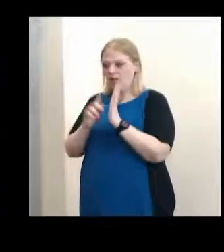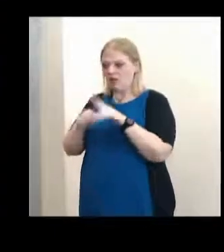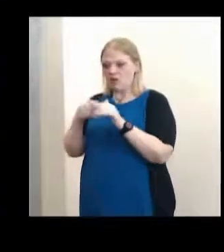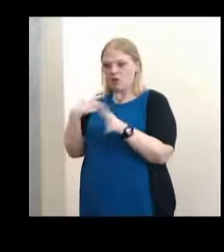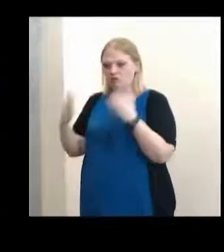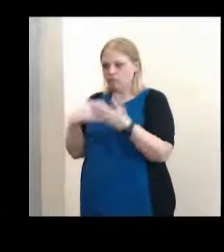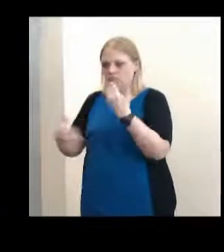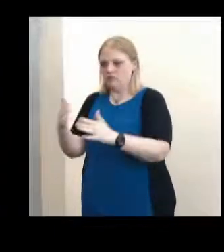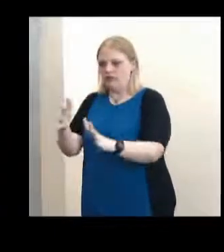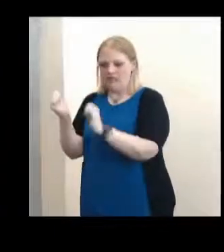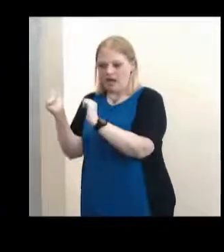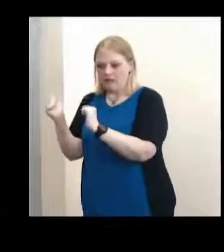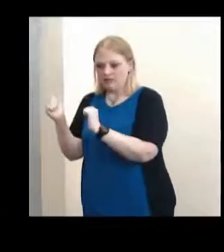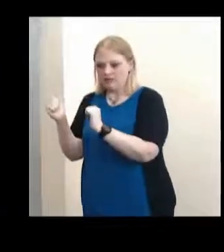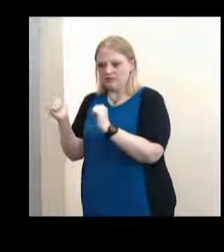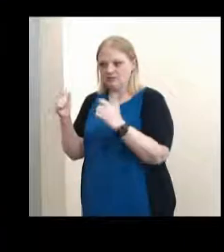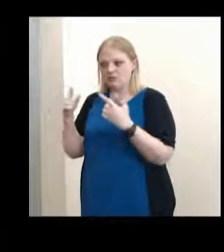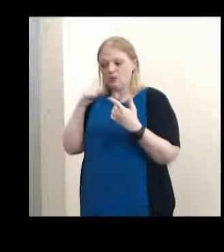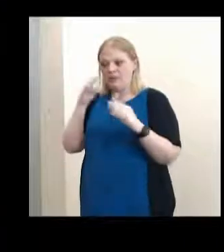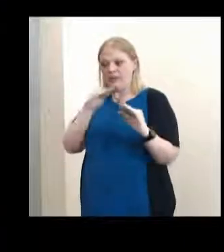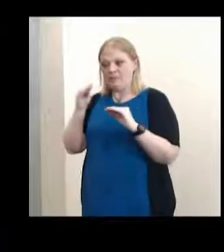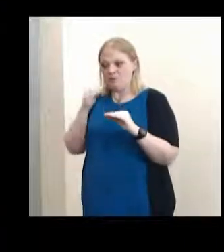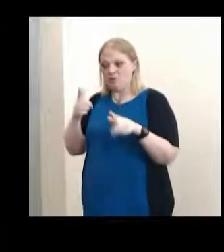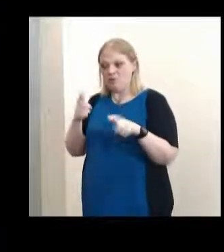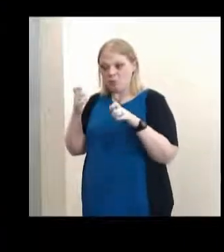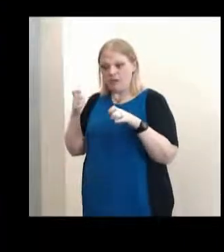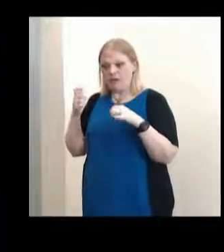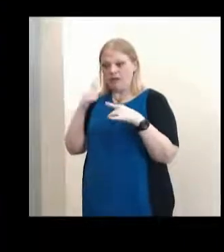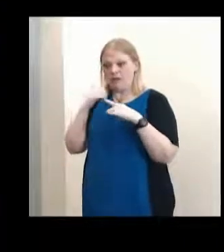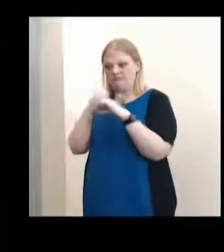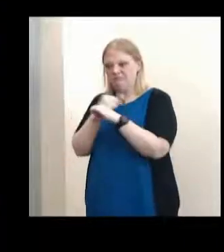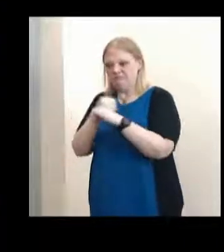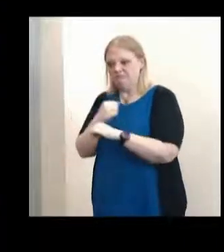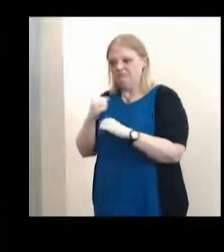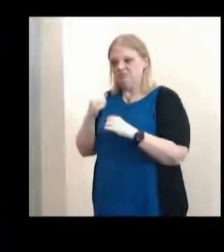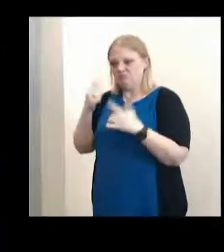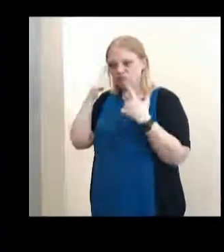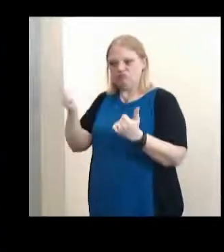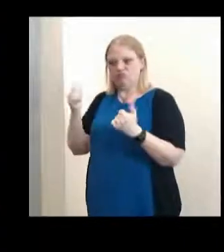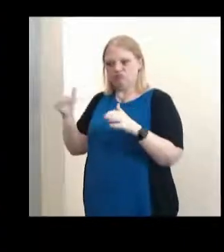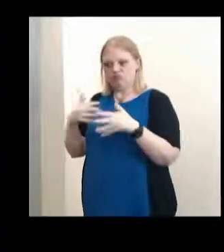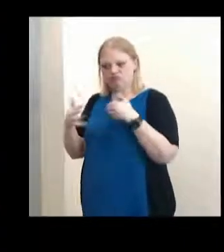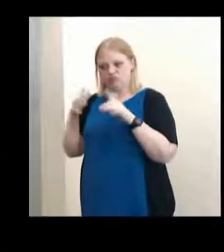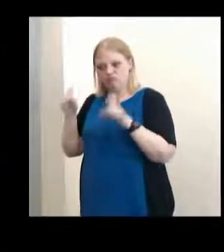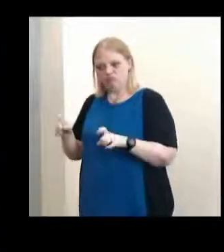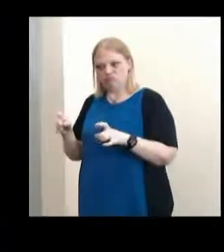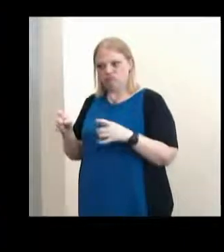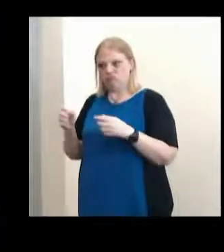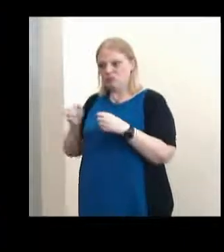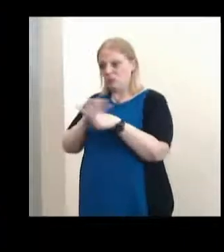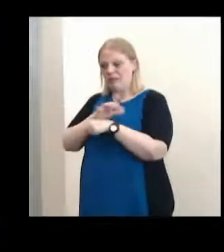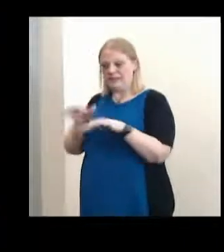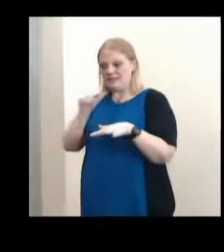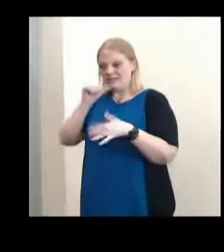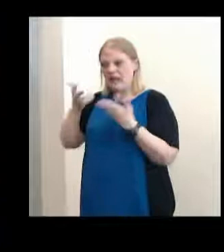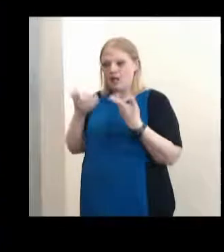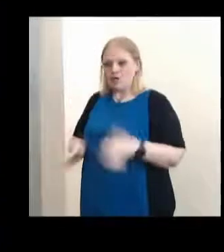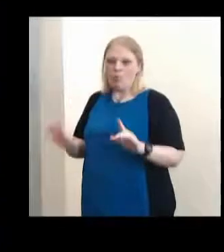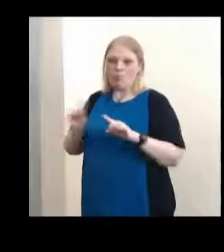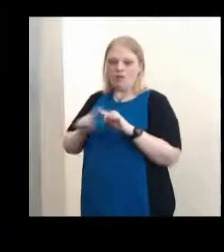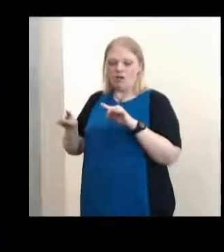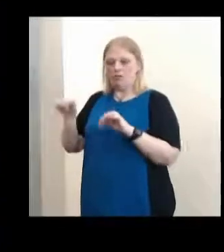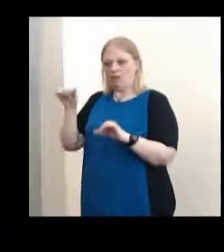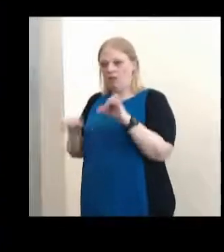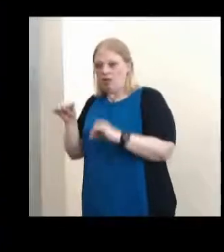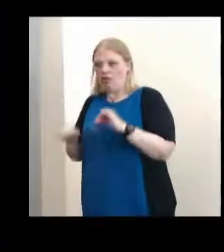pandemic, so that you could move quick and fight it, and do what you needed. With the pandemic certainly not over, but a lot of the uncertainty